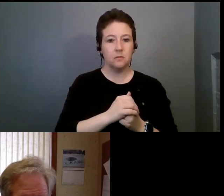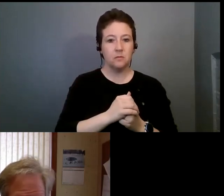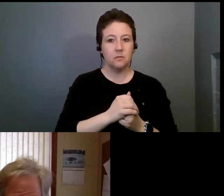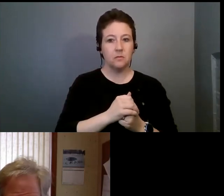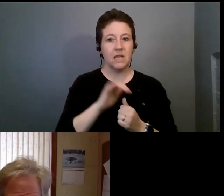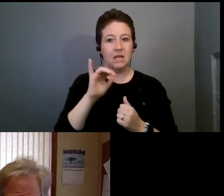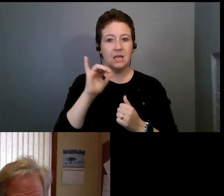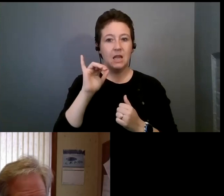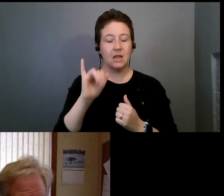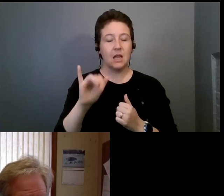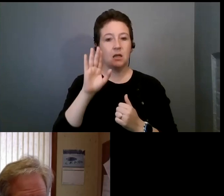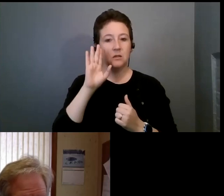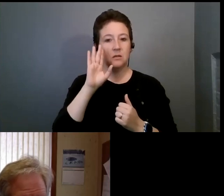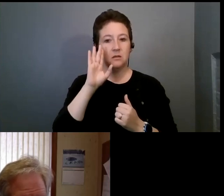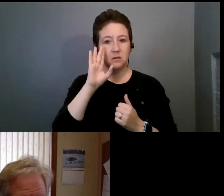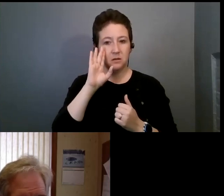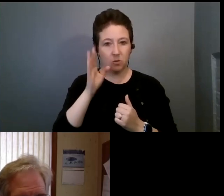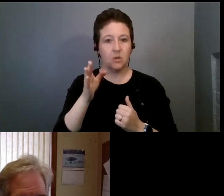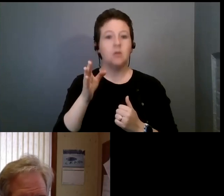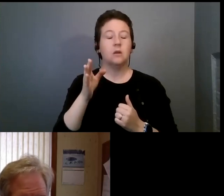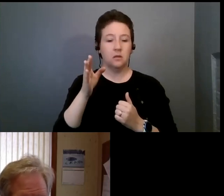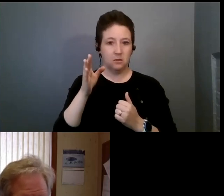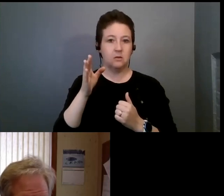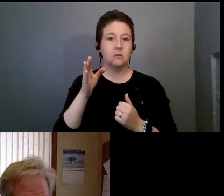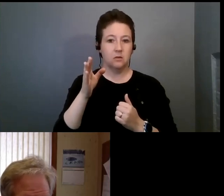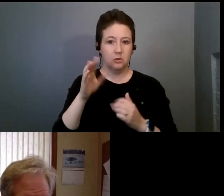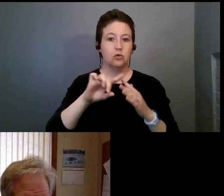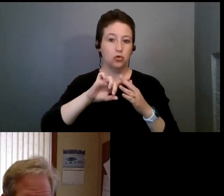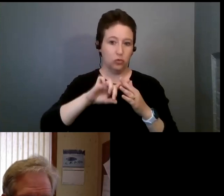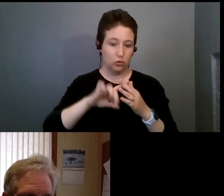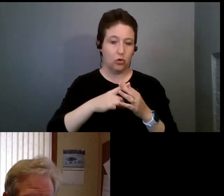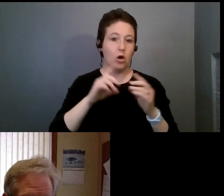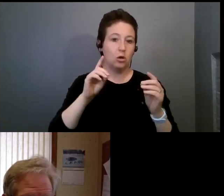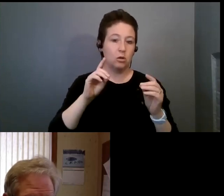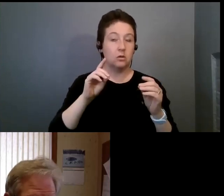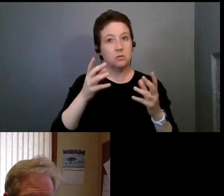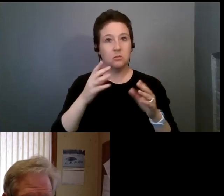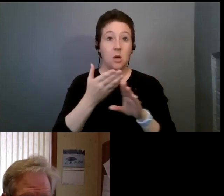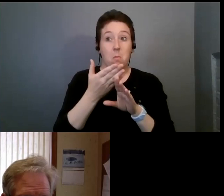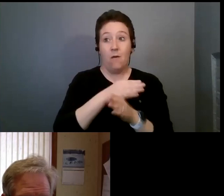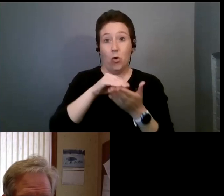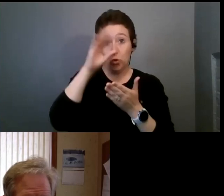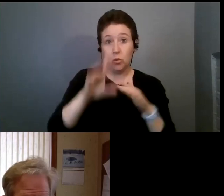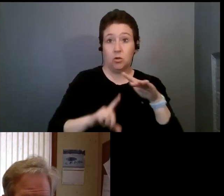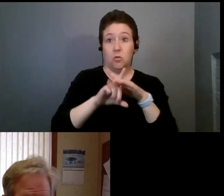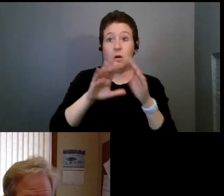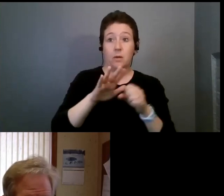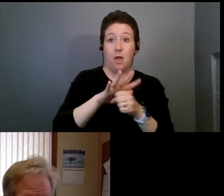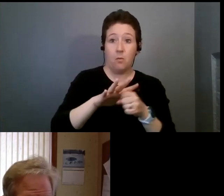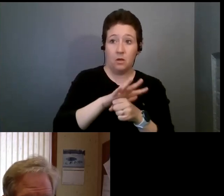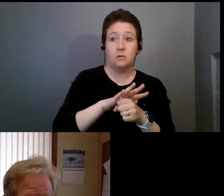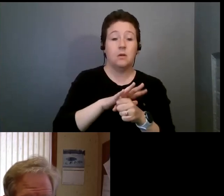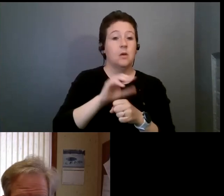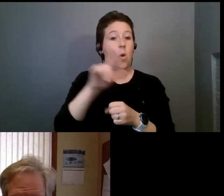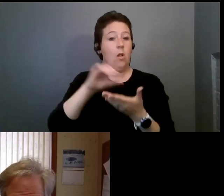that will be in play from the moment before students report to campus, and certainly all employees are